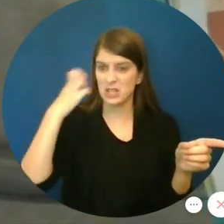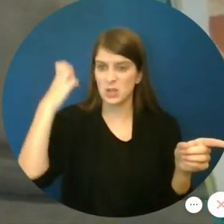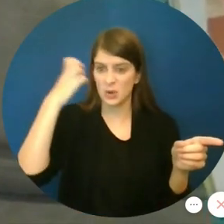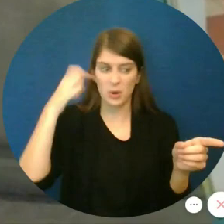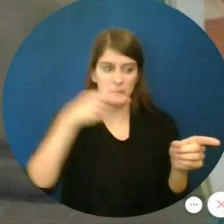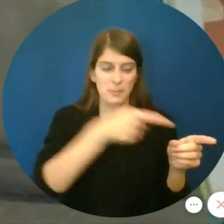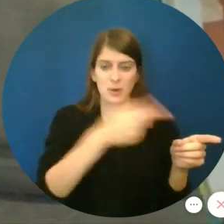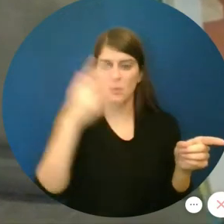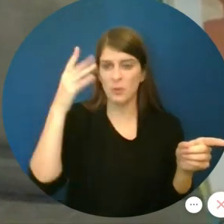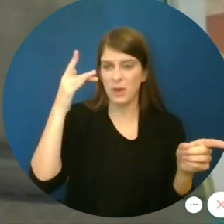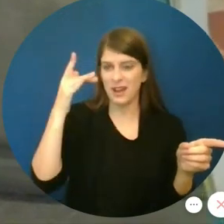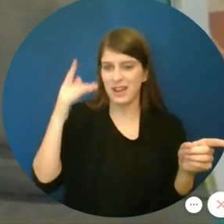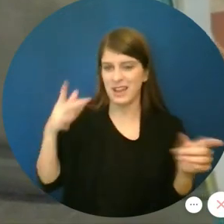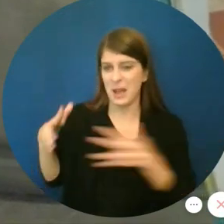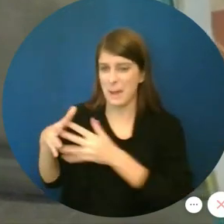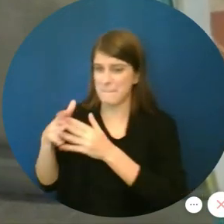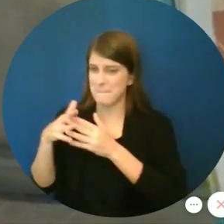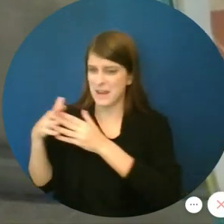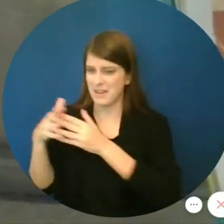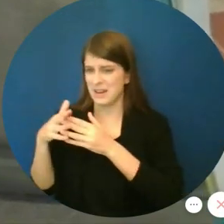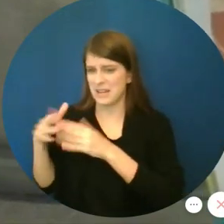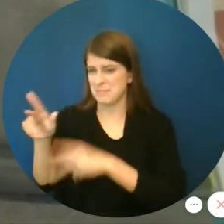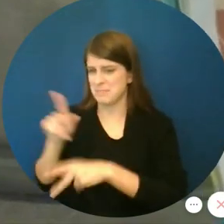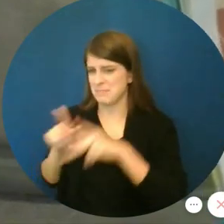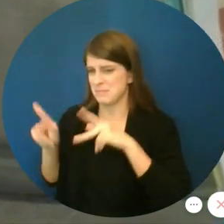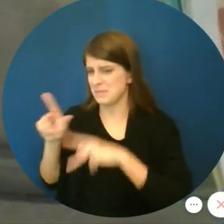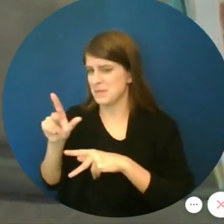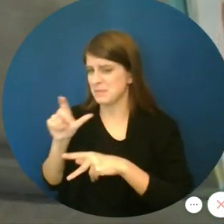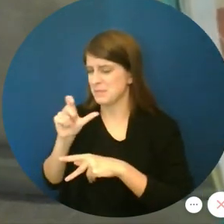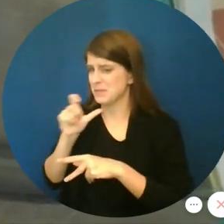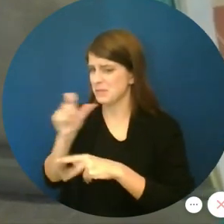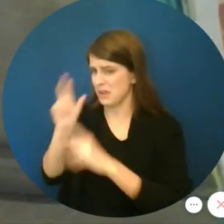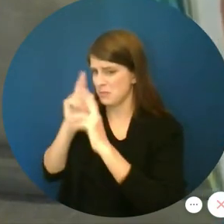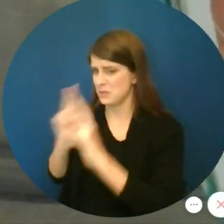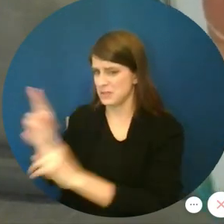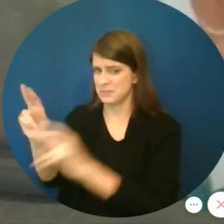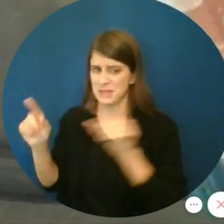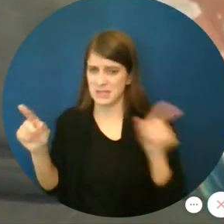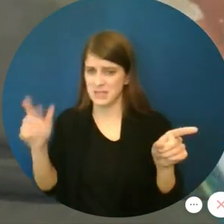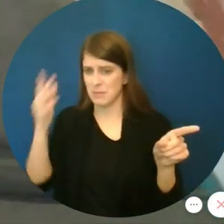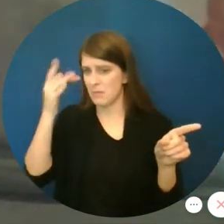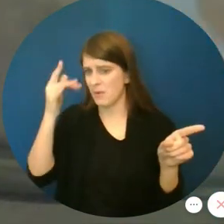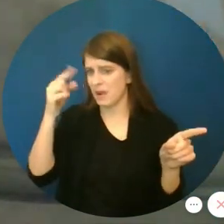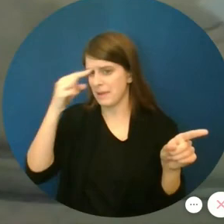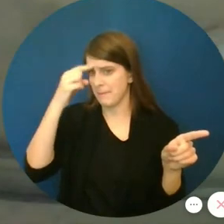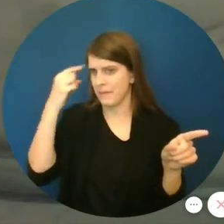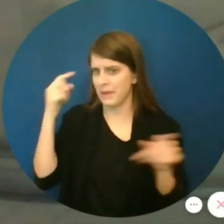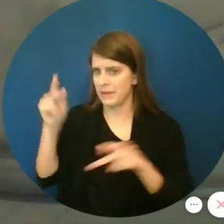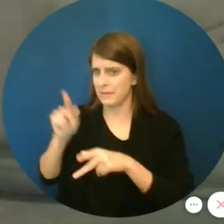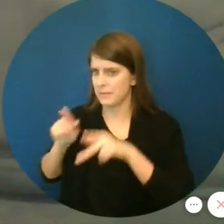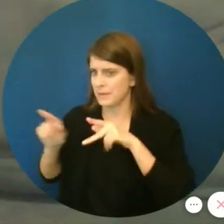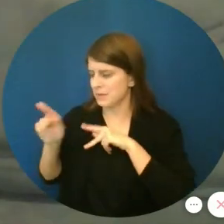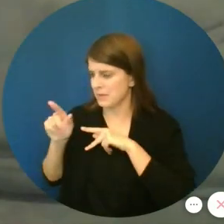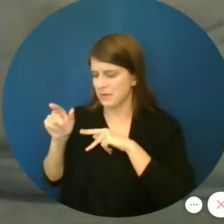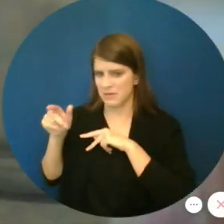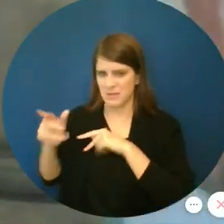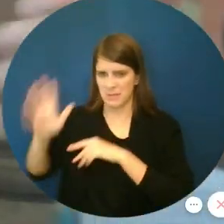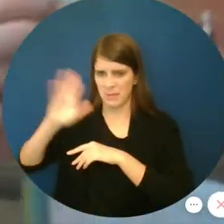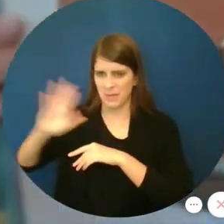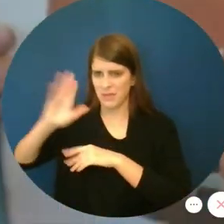often and as long as he could, enjoying more warmth and respect than he'd ever felt in America.